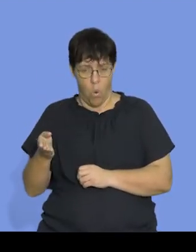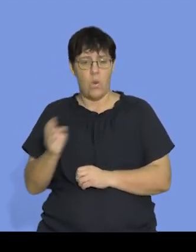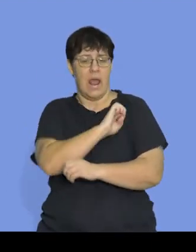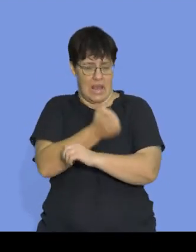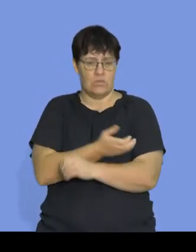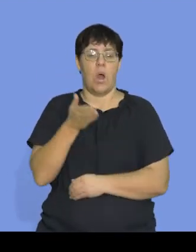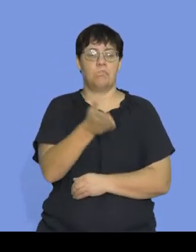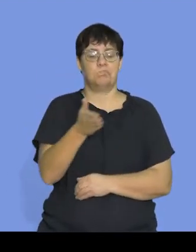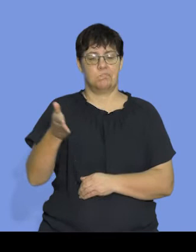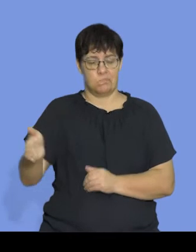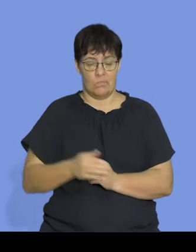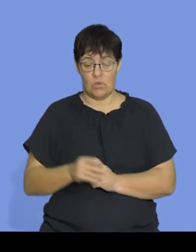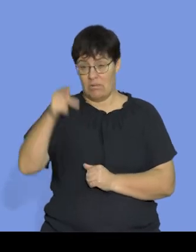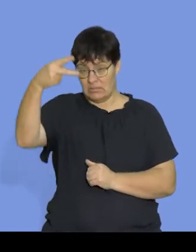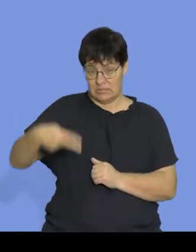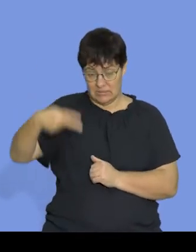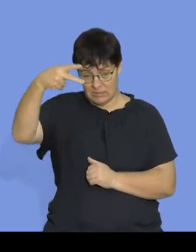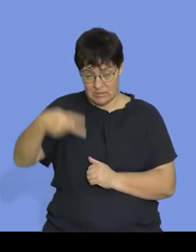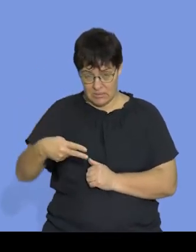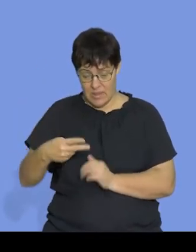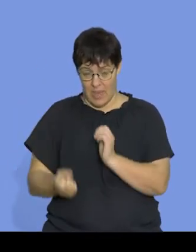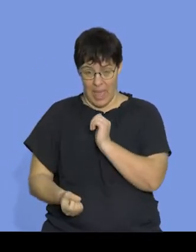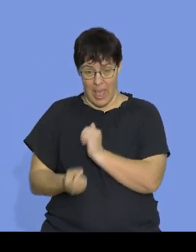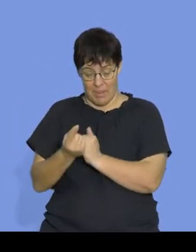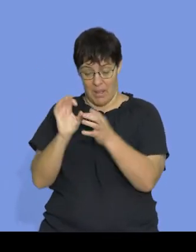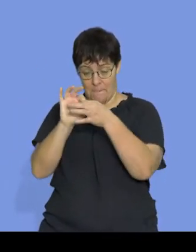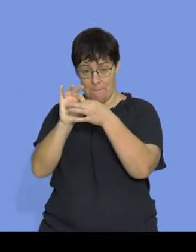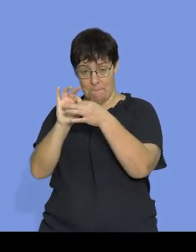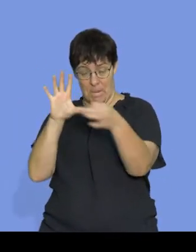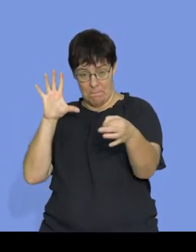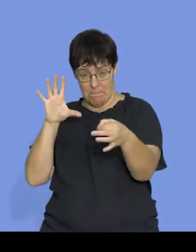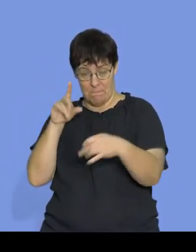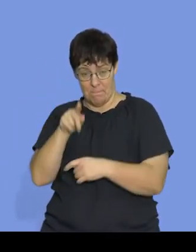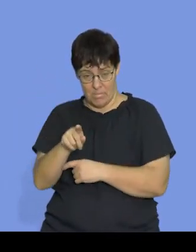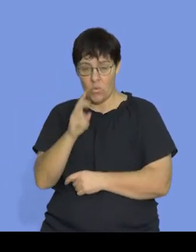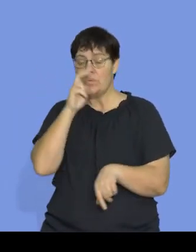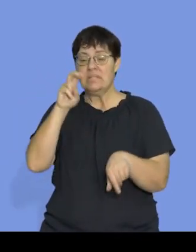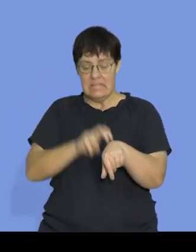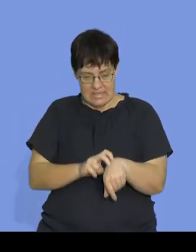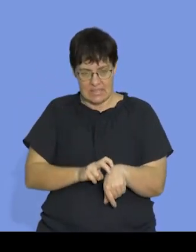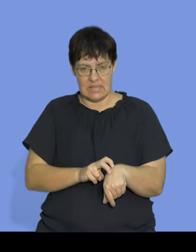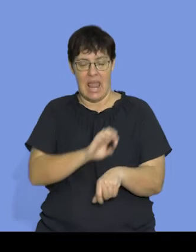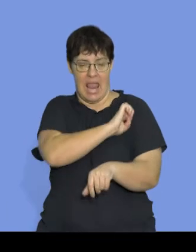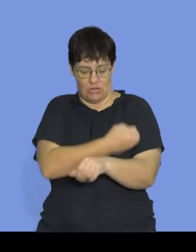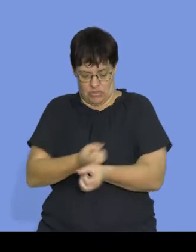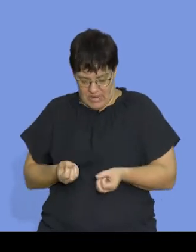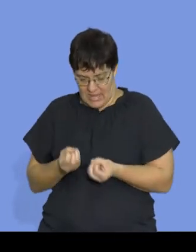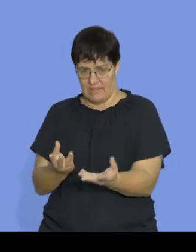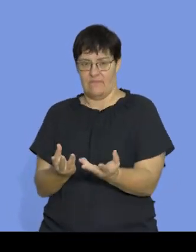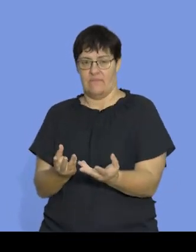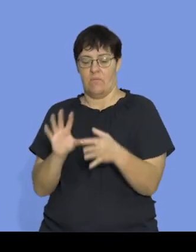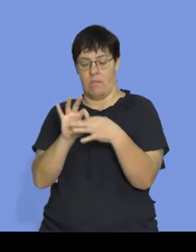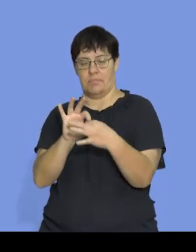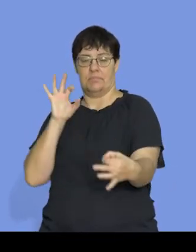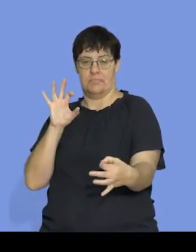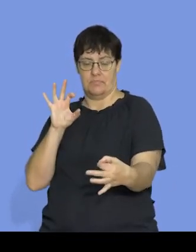energy. So for this reaction to take place, we actually need to supply energy to break bonds, okay? So if